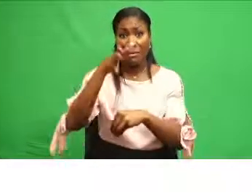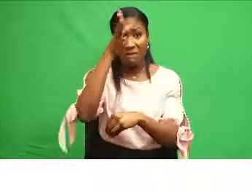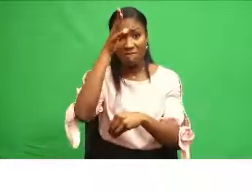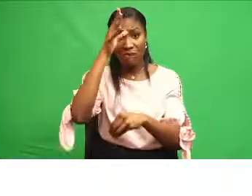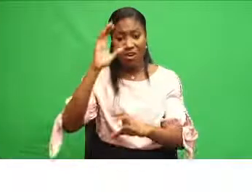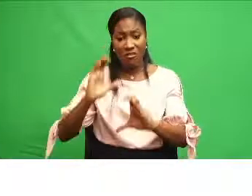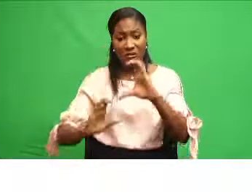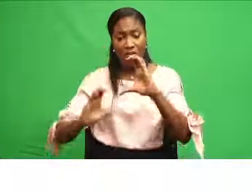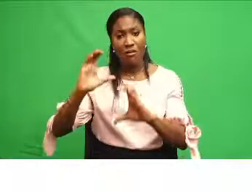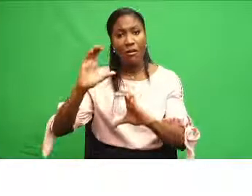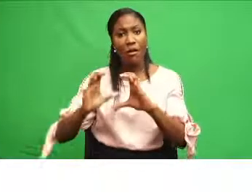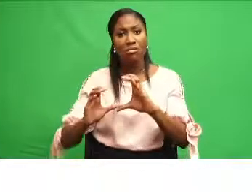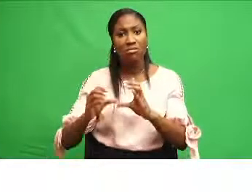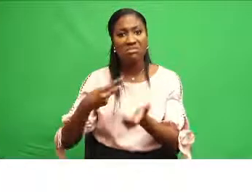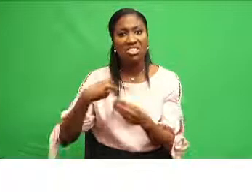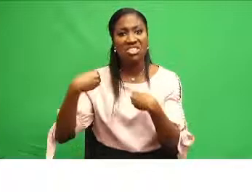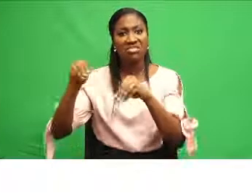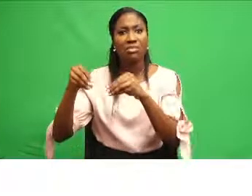is the old man comfort.